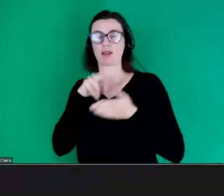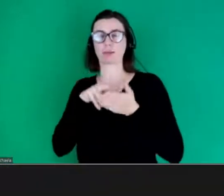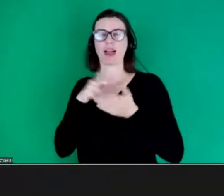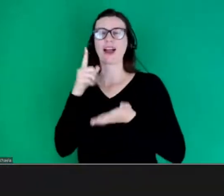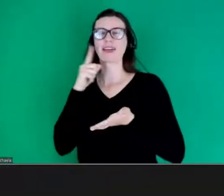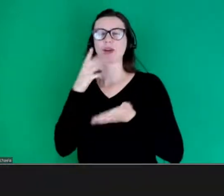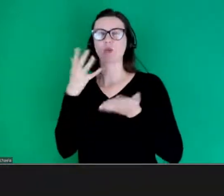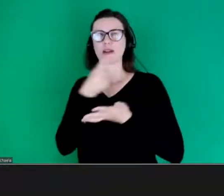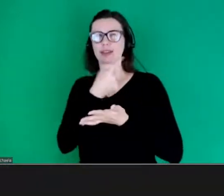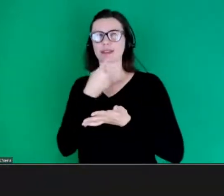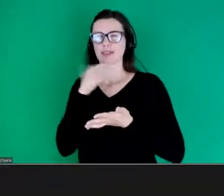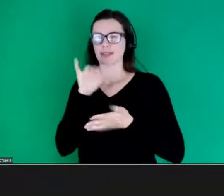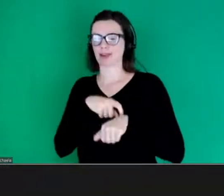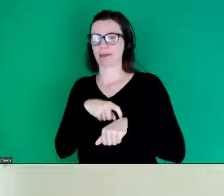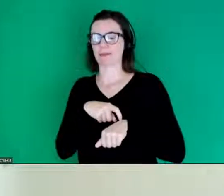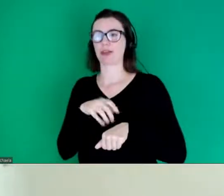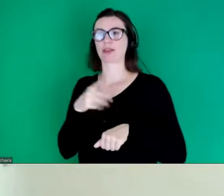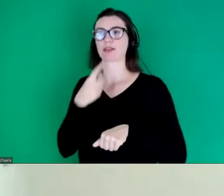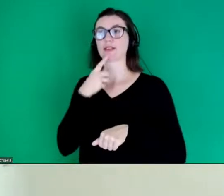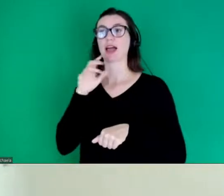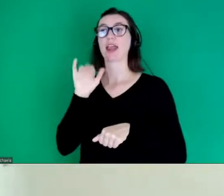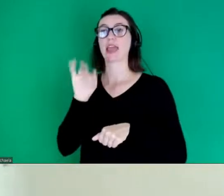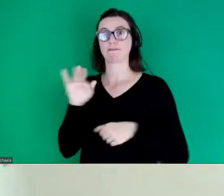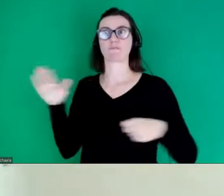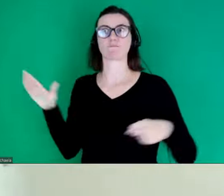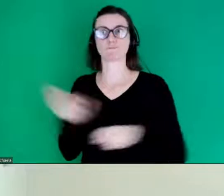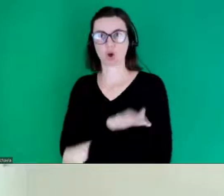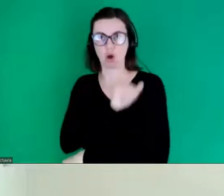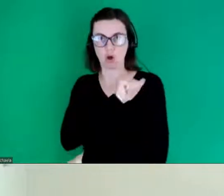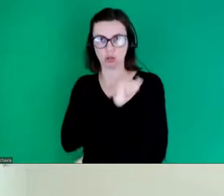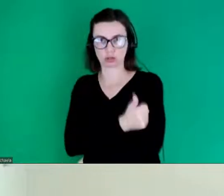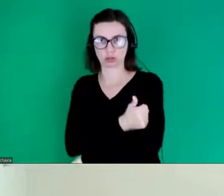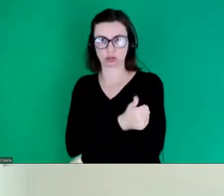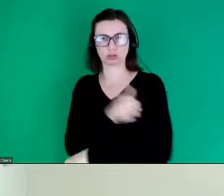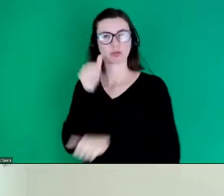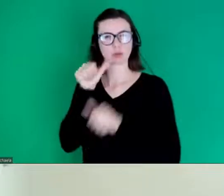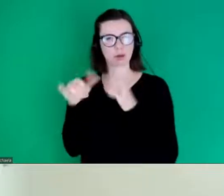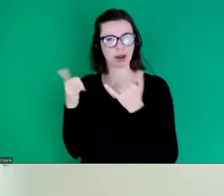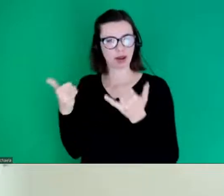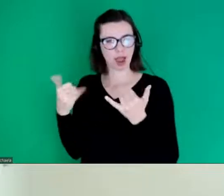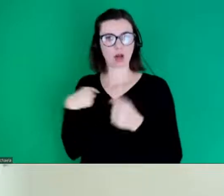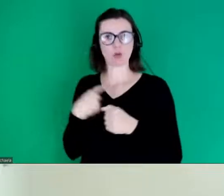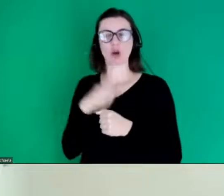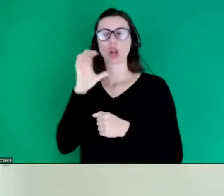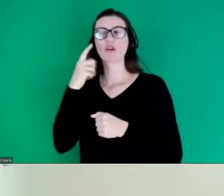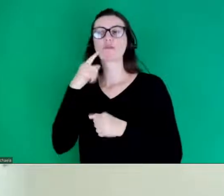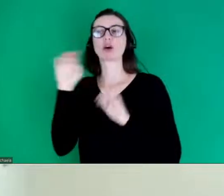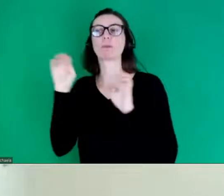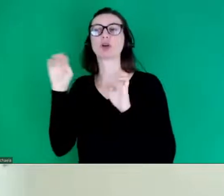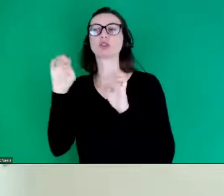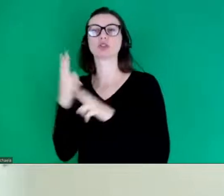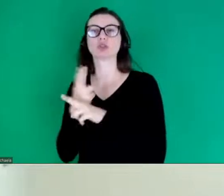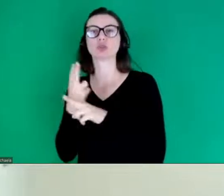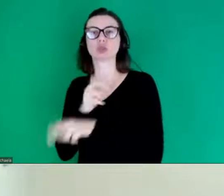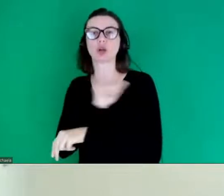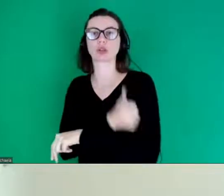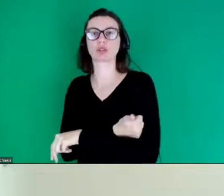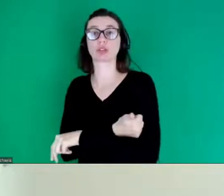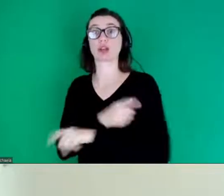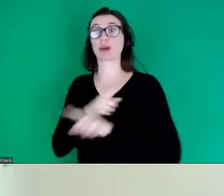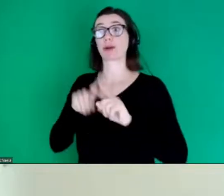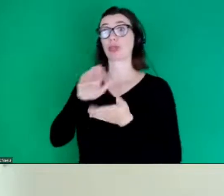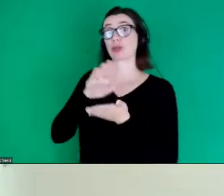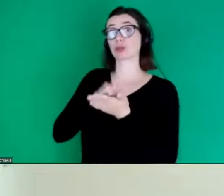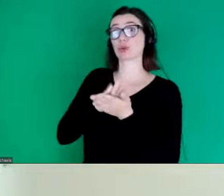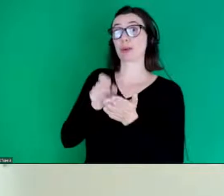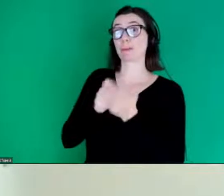said at the time was when it had full authorization. So remember, now we're looking for emergency use authorization, but the school